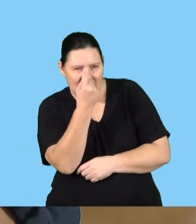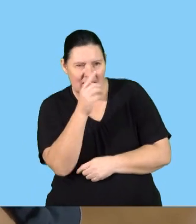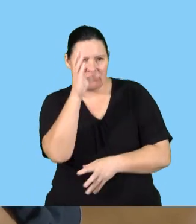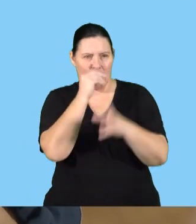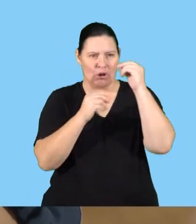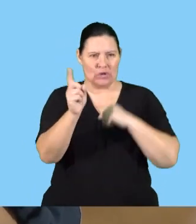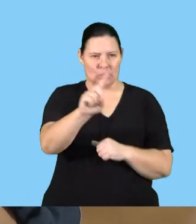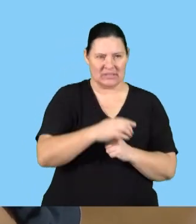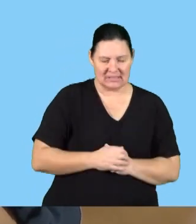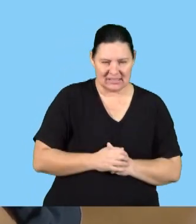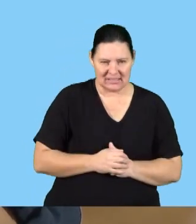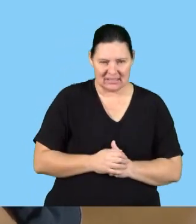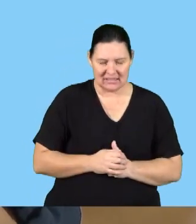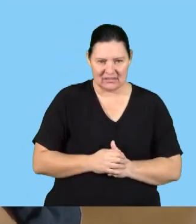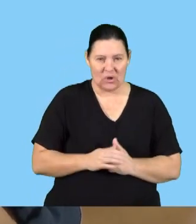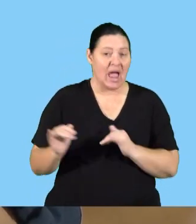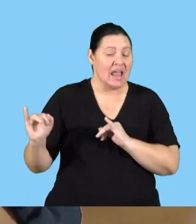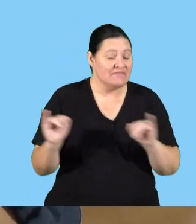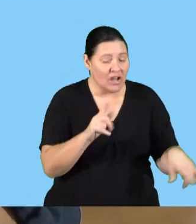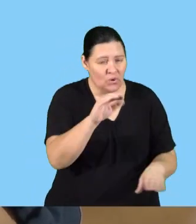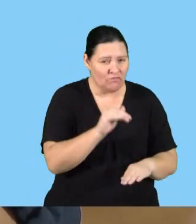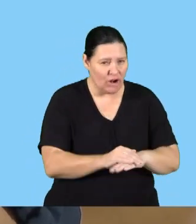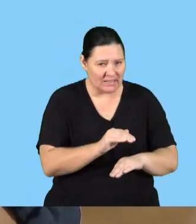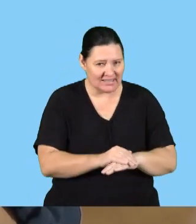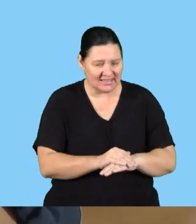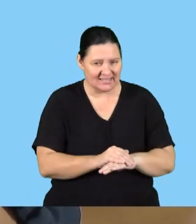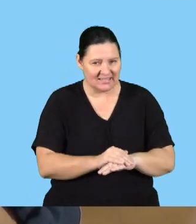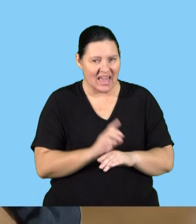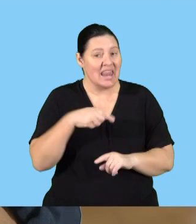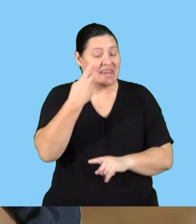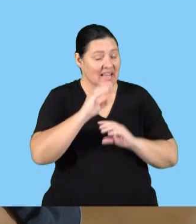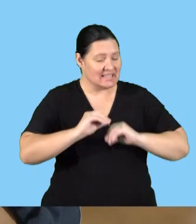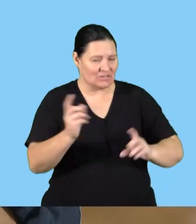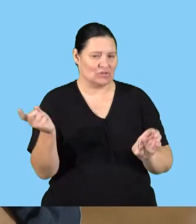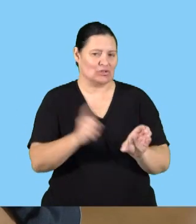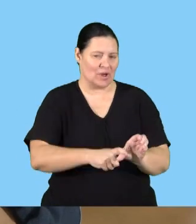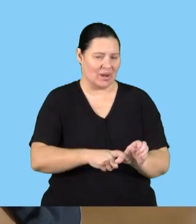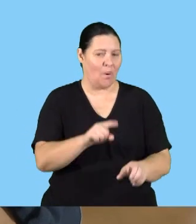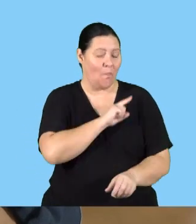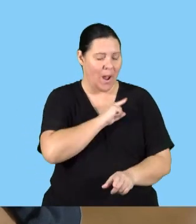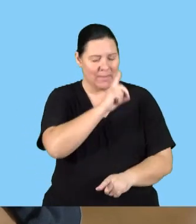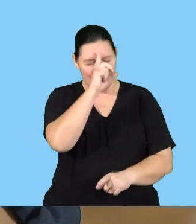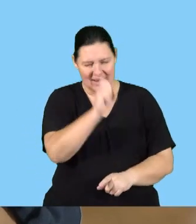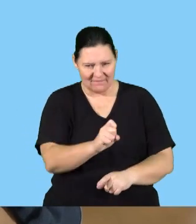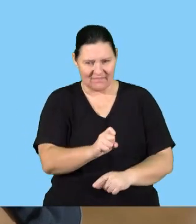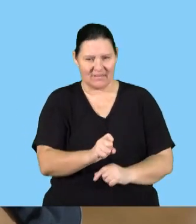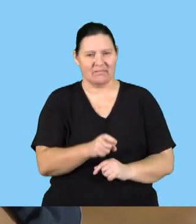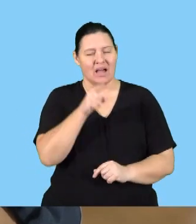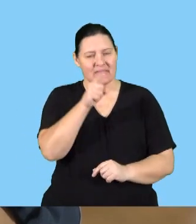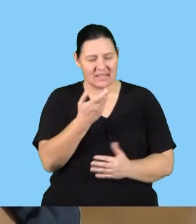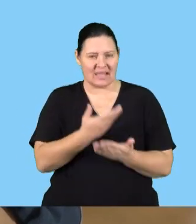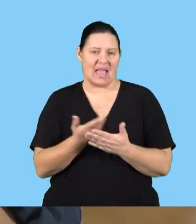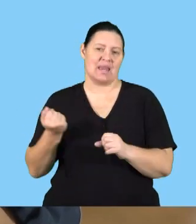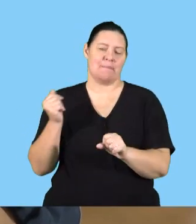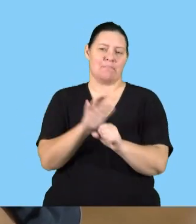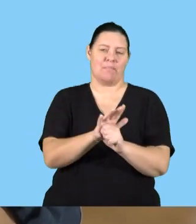understood what we have learned. And I want to say, invite your friends to join the next lesson because I believe that this